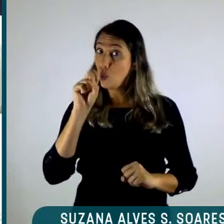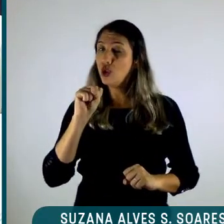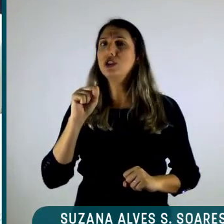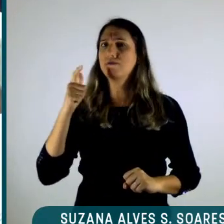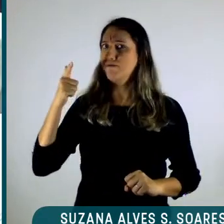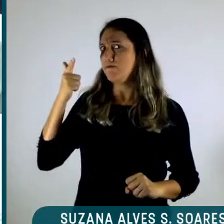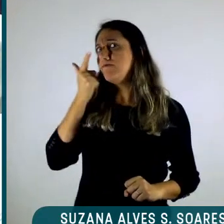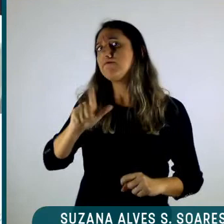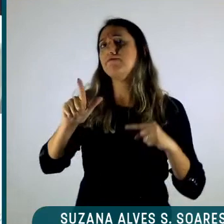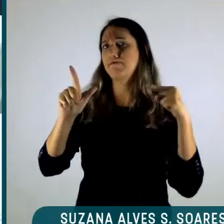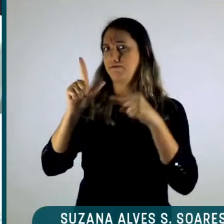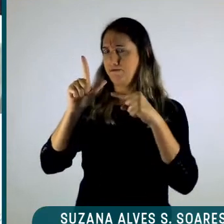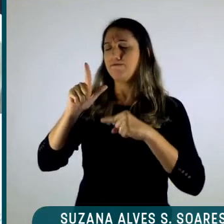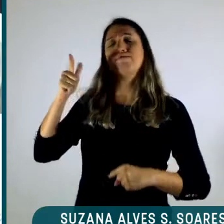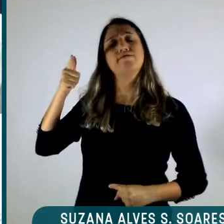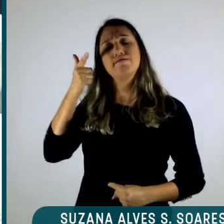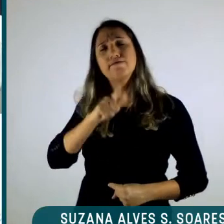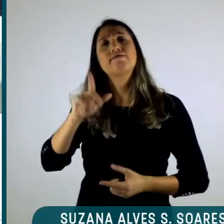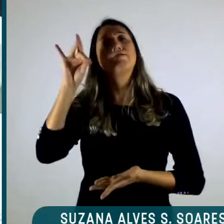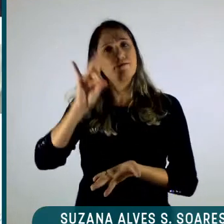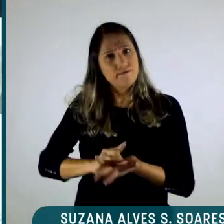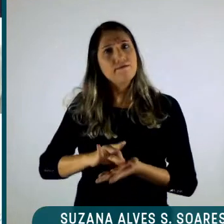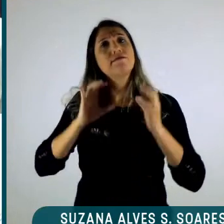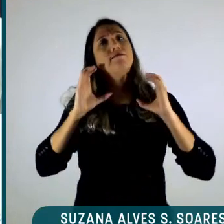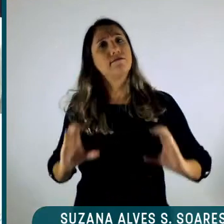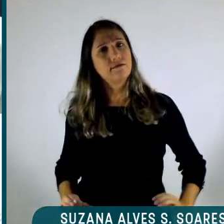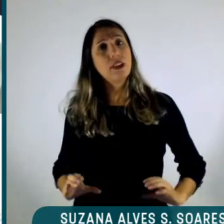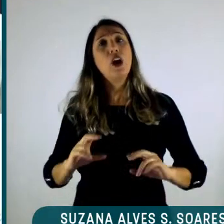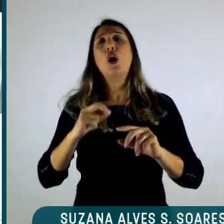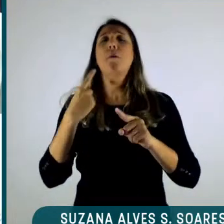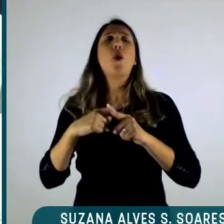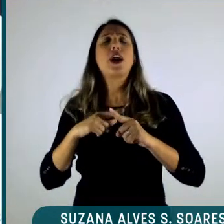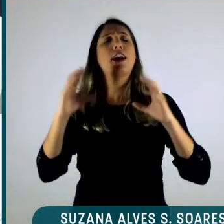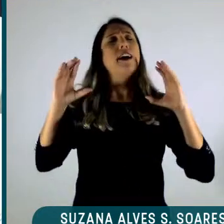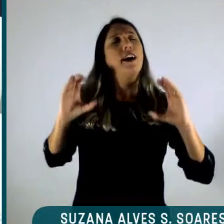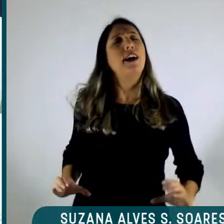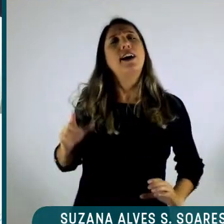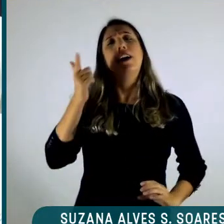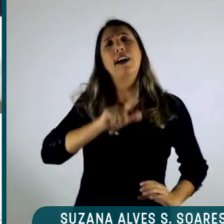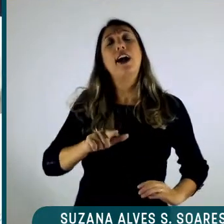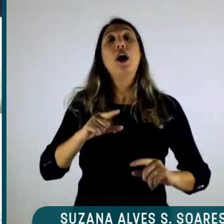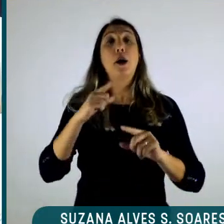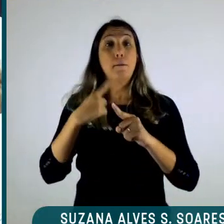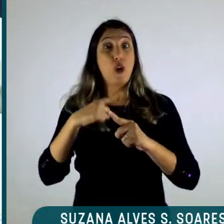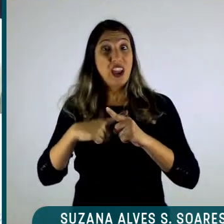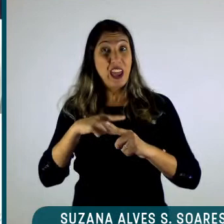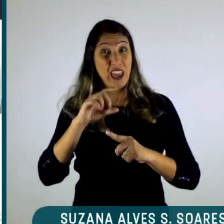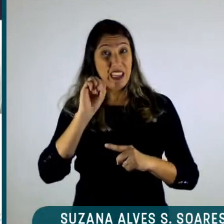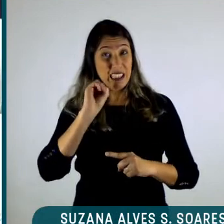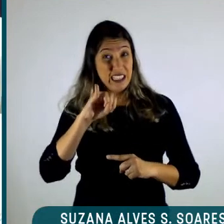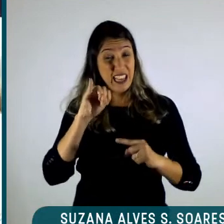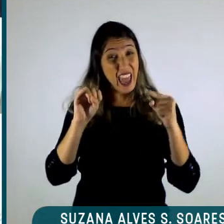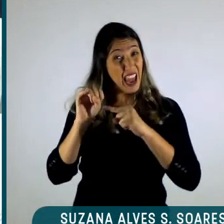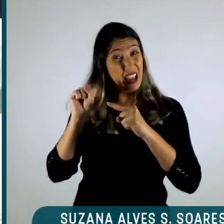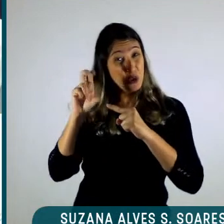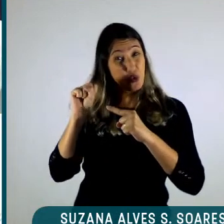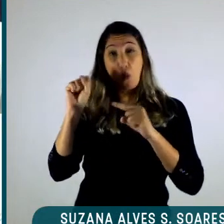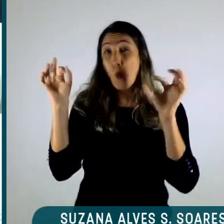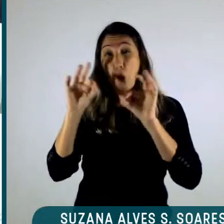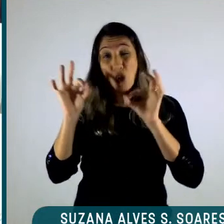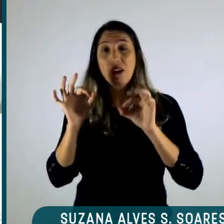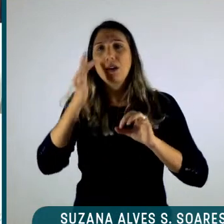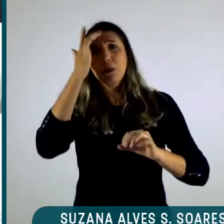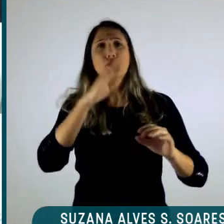understand that the SUS is something we achieved. It's a civilizatory achievement,